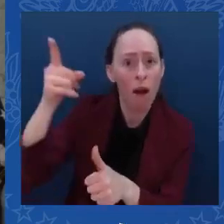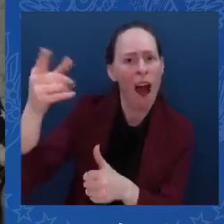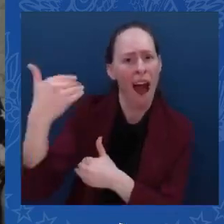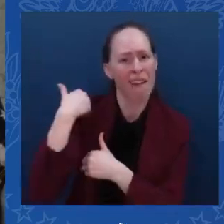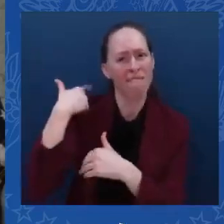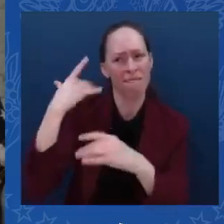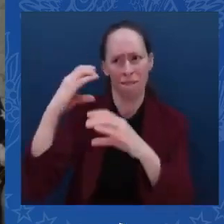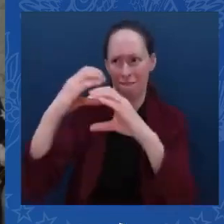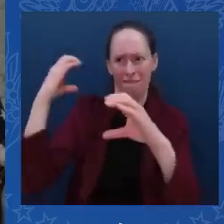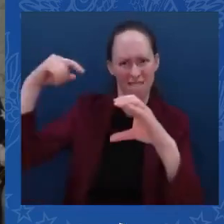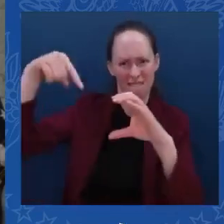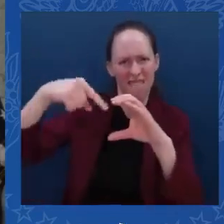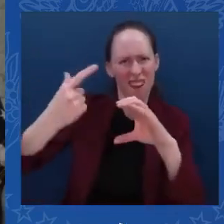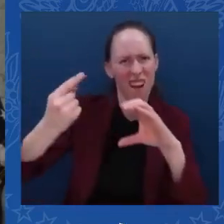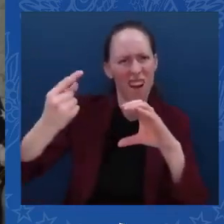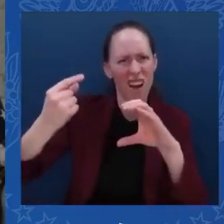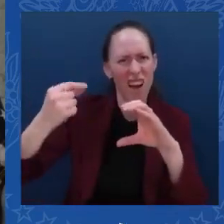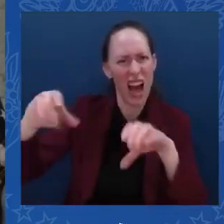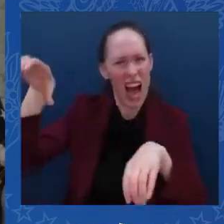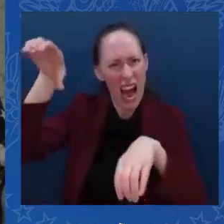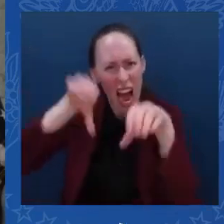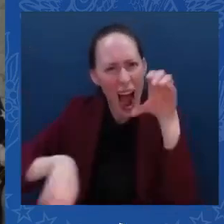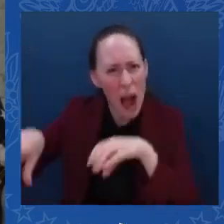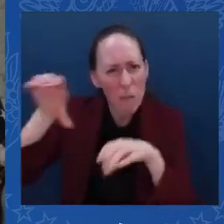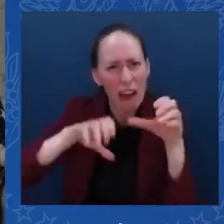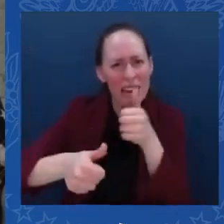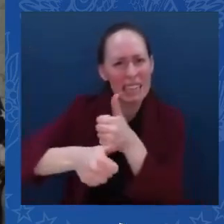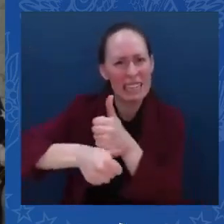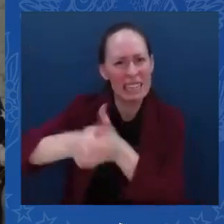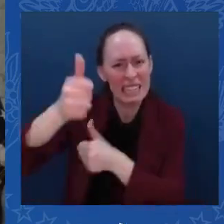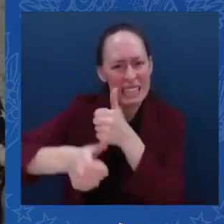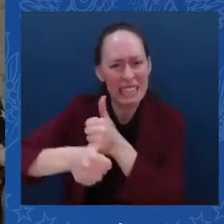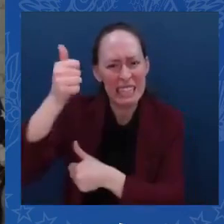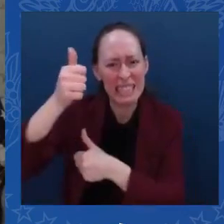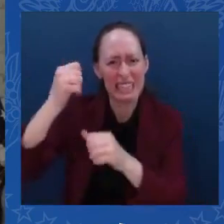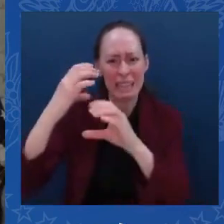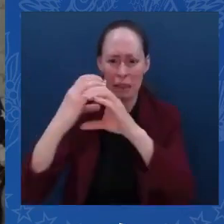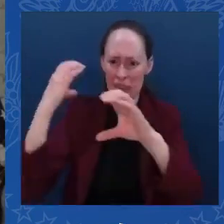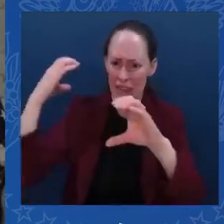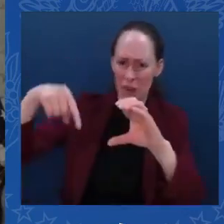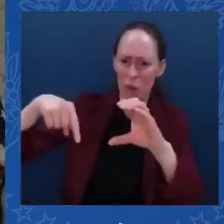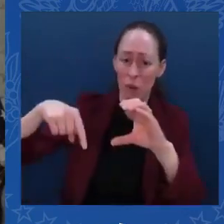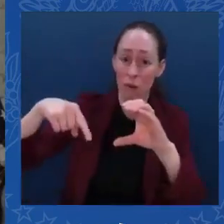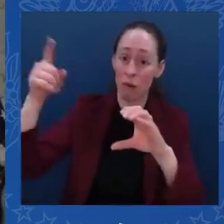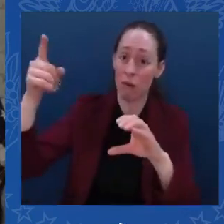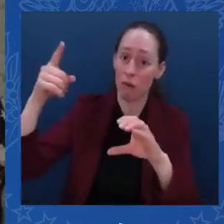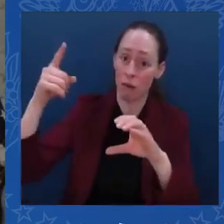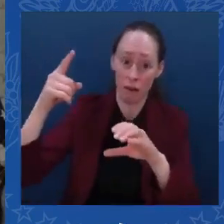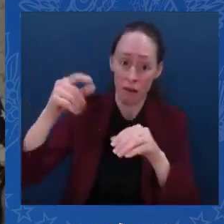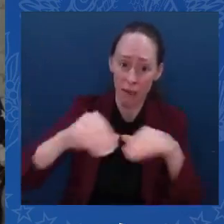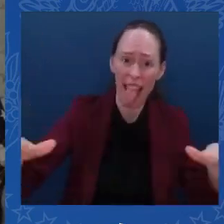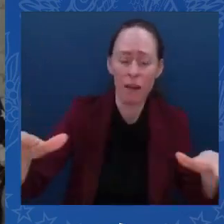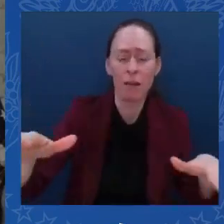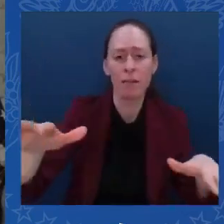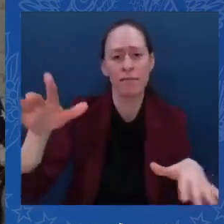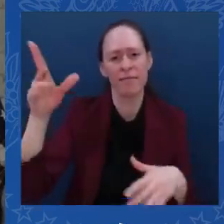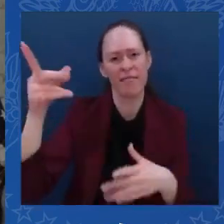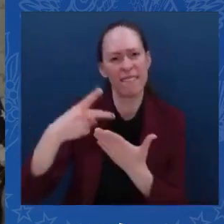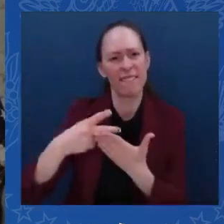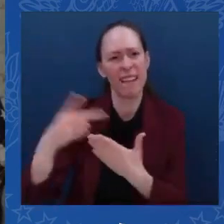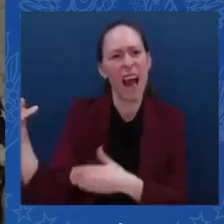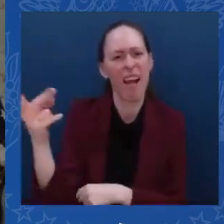My administration is on the ground within hours, working closely with the governor, the mayor, the senators, the House members, community leaders,